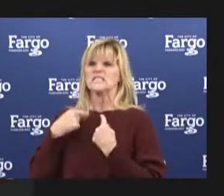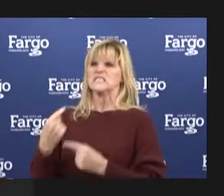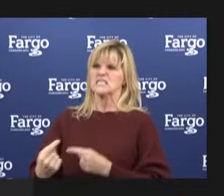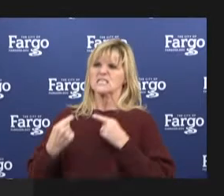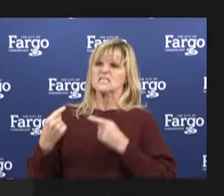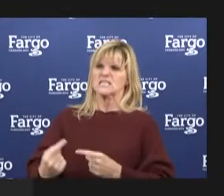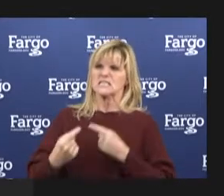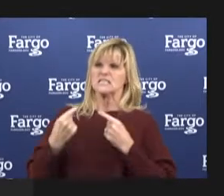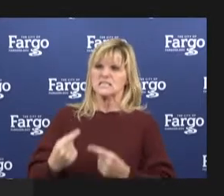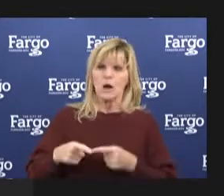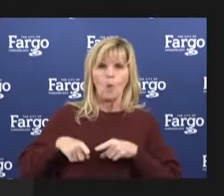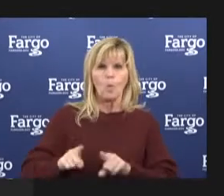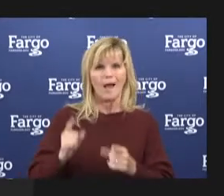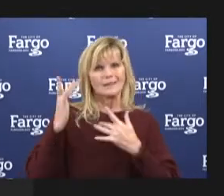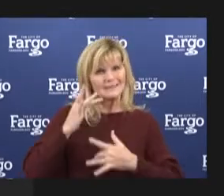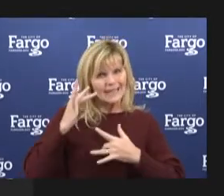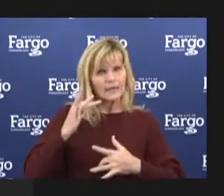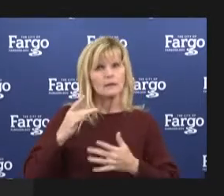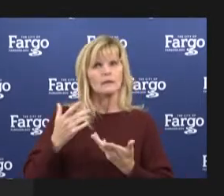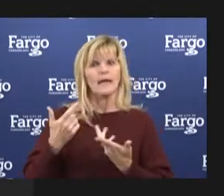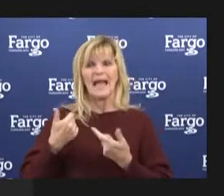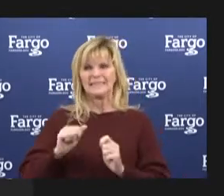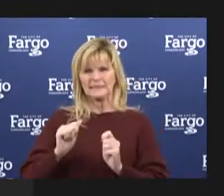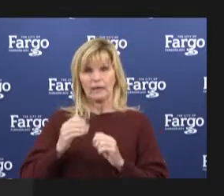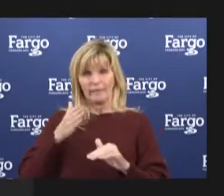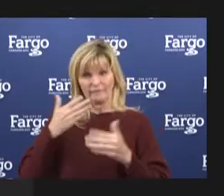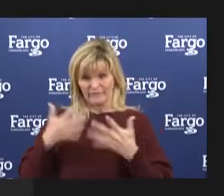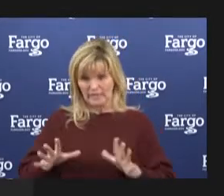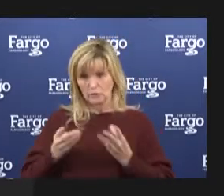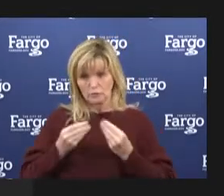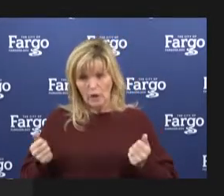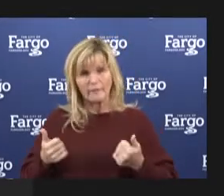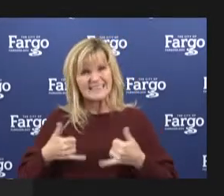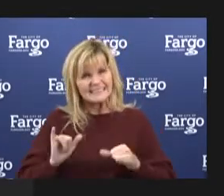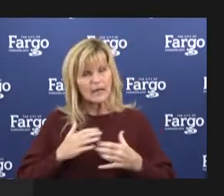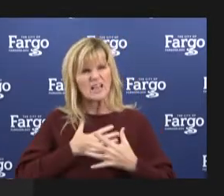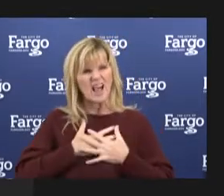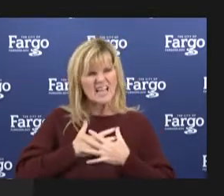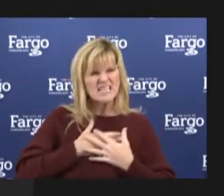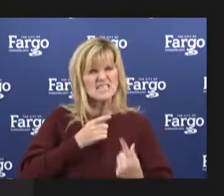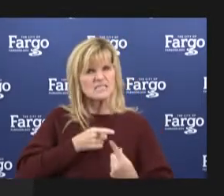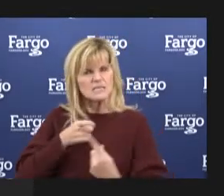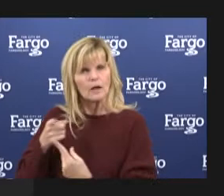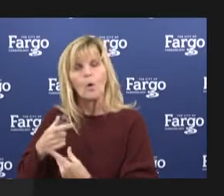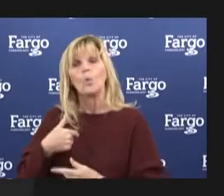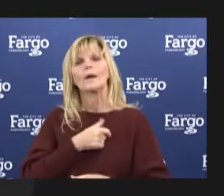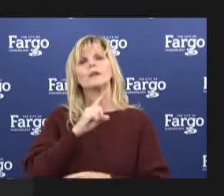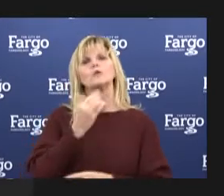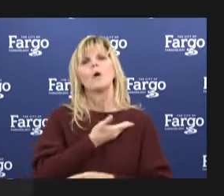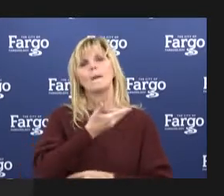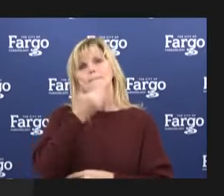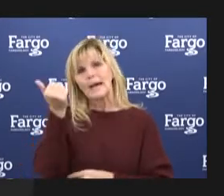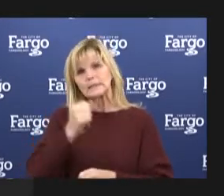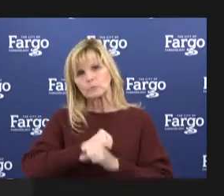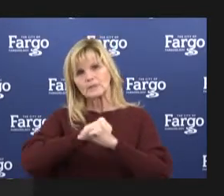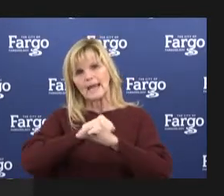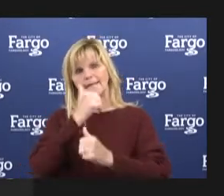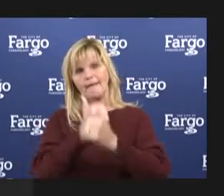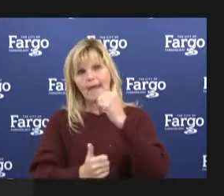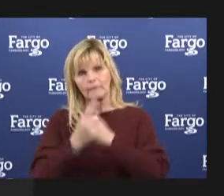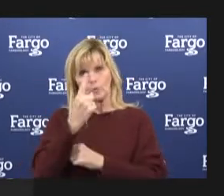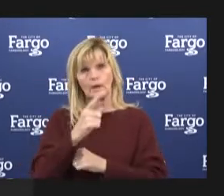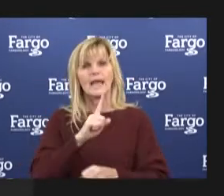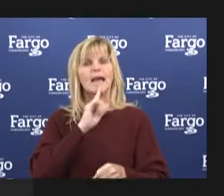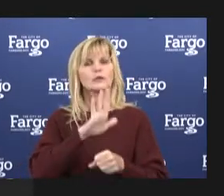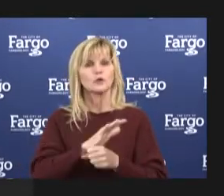their course of illness, along with the lingering effects. We need to do our best to protect everyone in the community and assure a safe